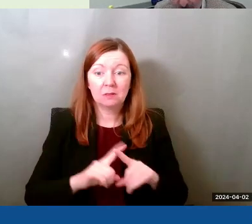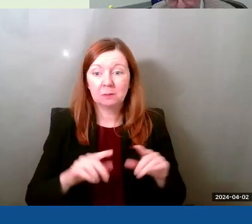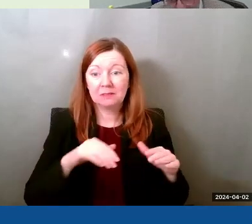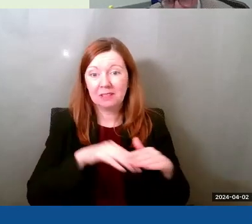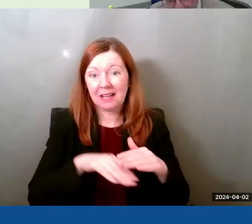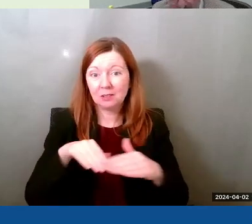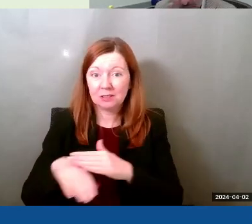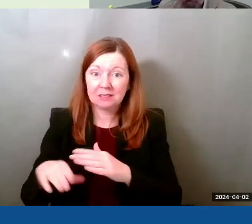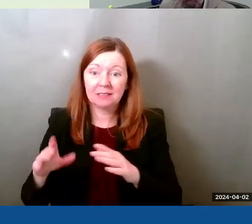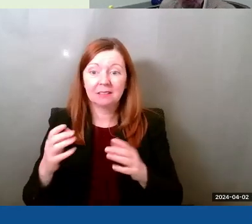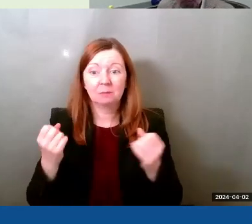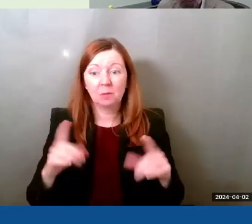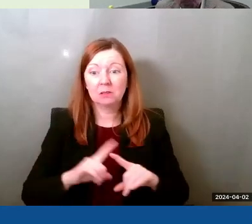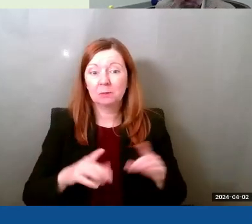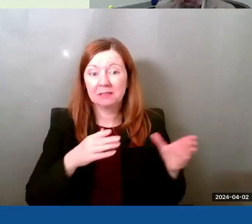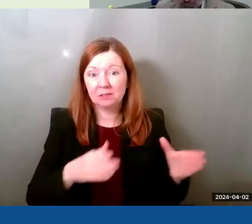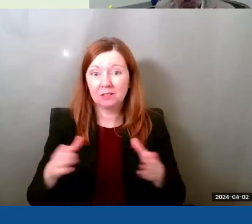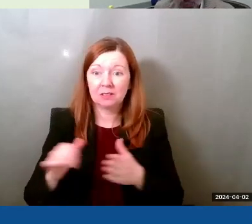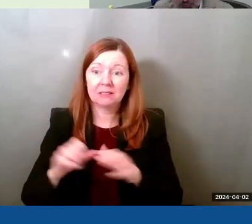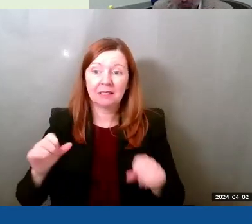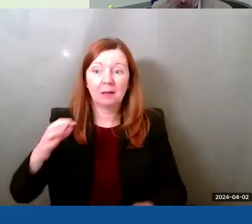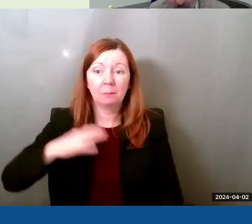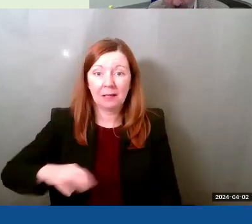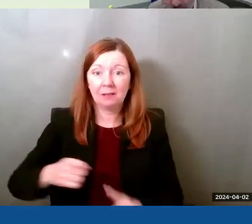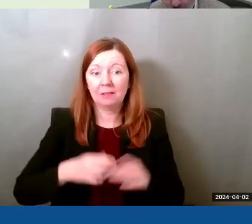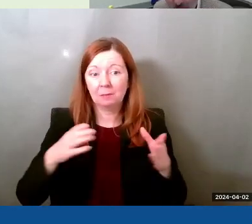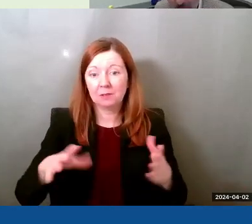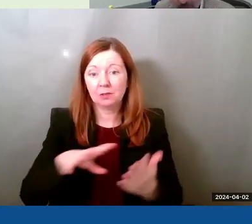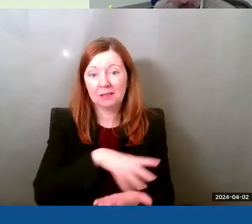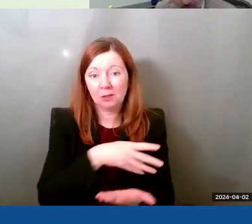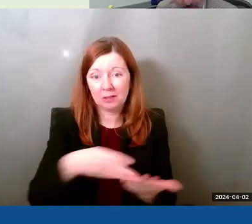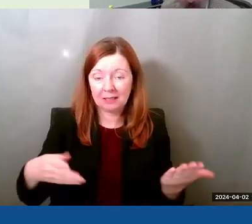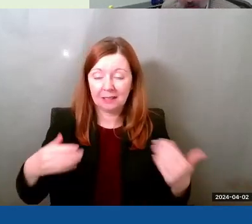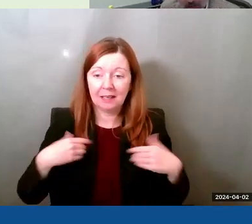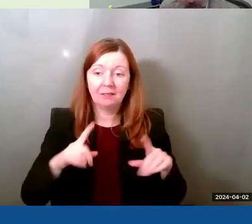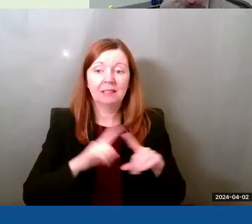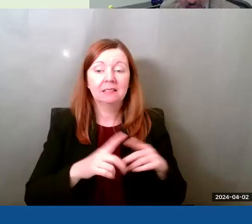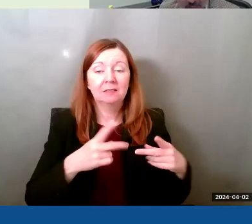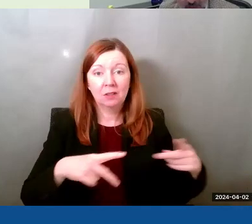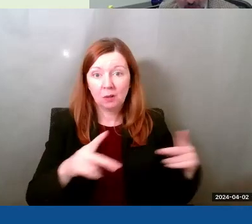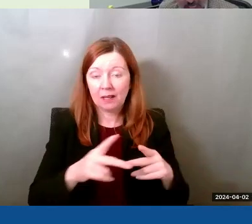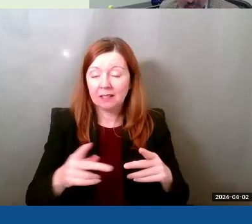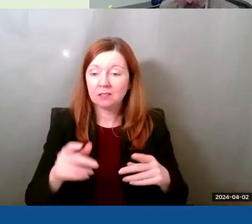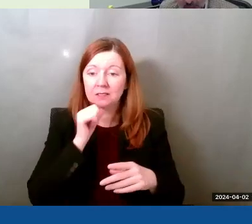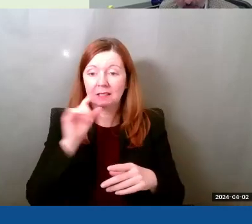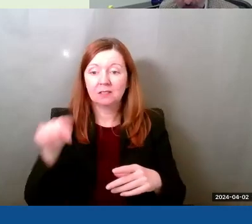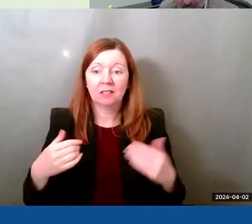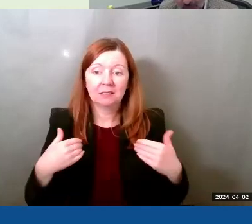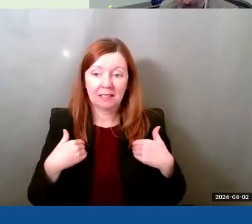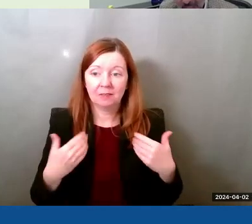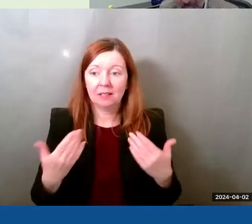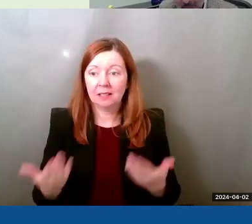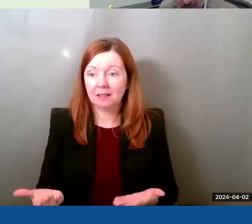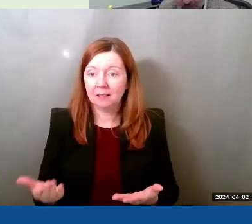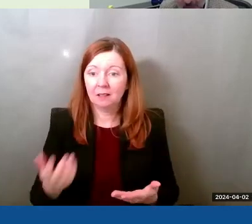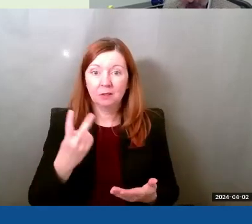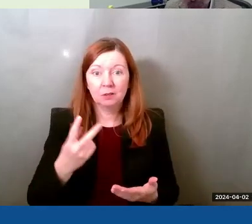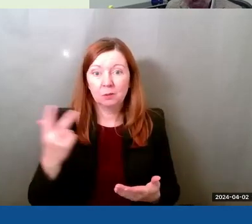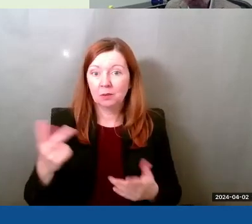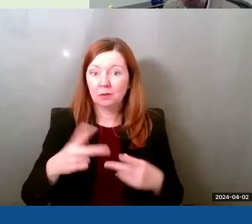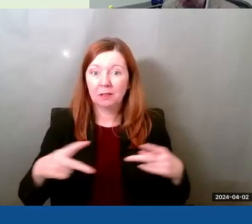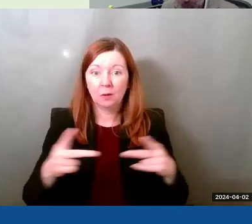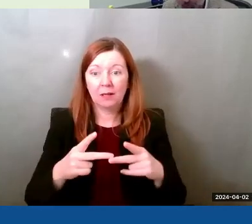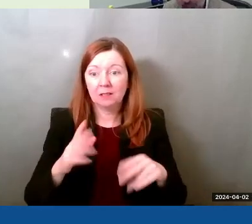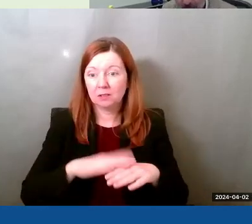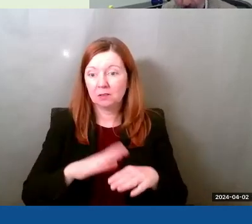entrances and multiple different streets that can benefit from the street grid and having different locations versus just having the 2 or 3